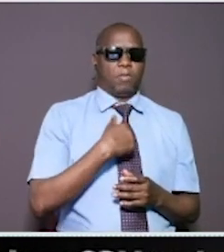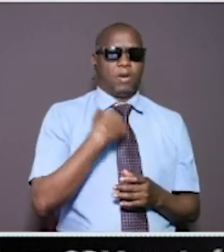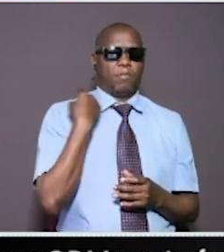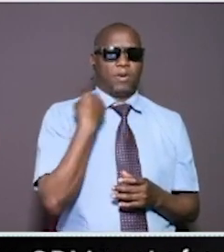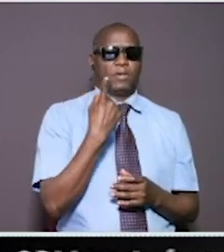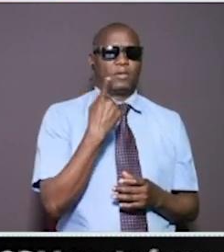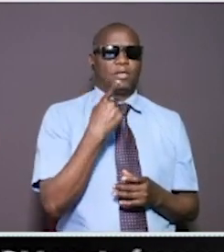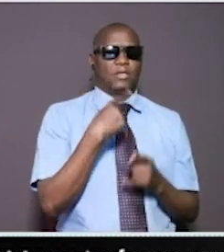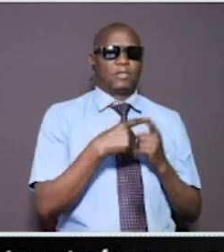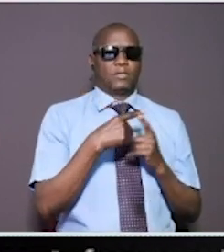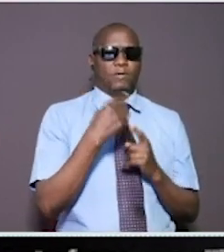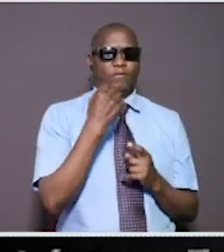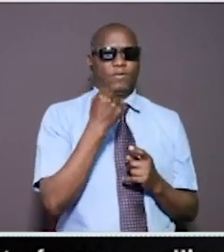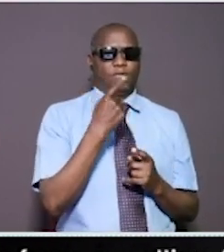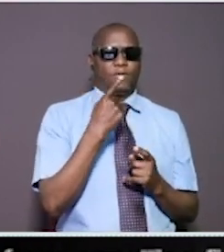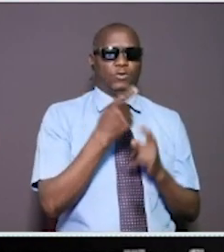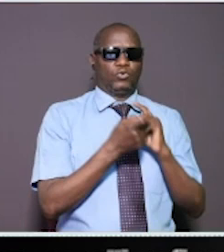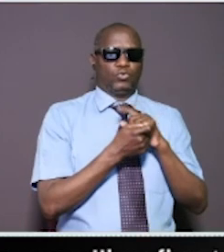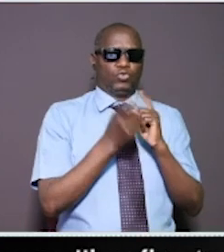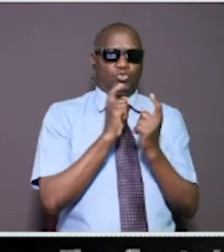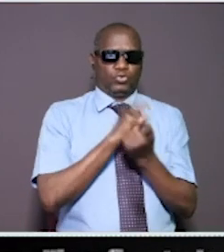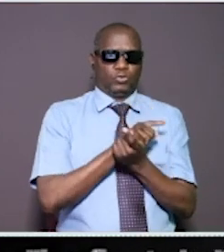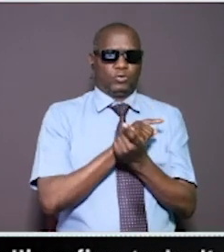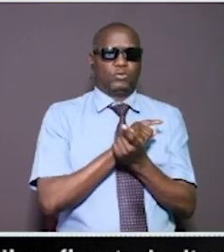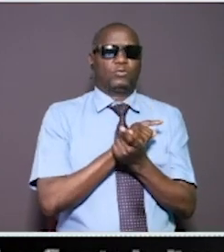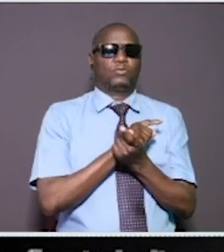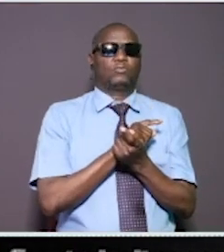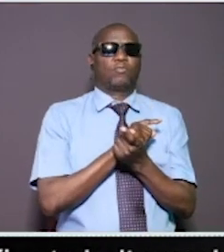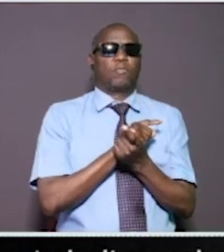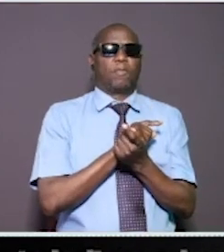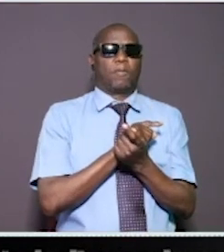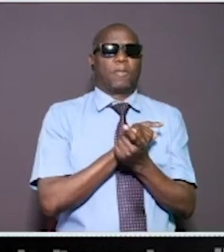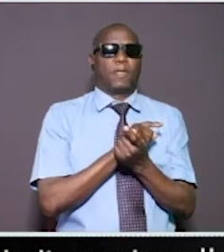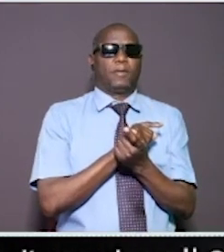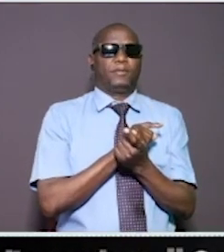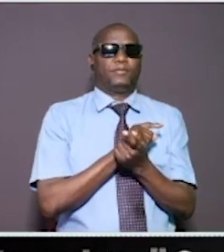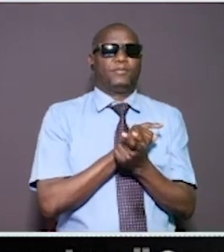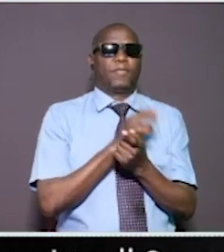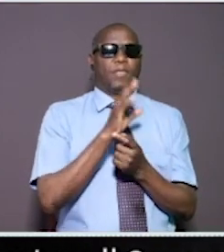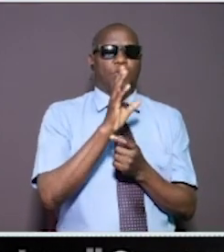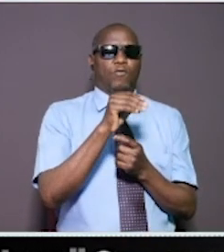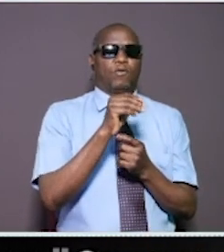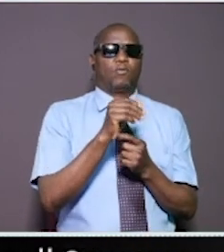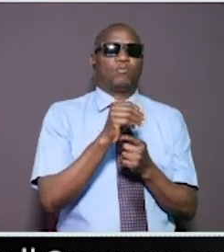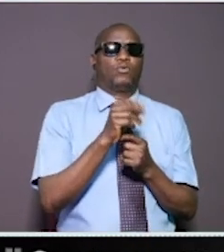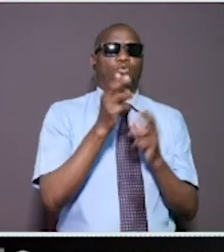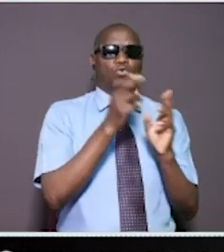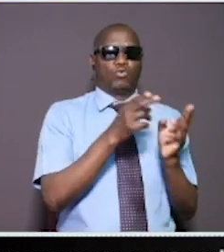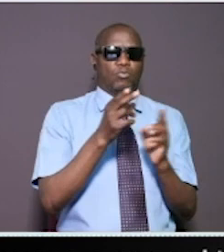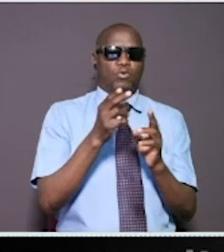these 5 years, to change from the normal fuel to